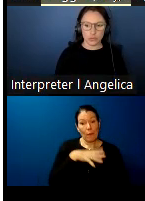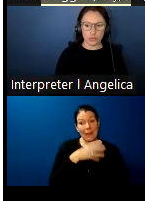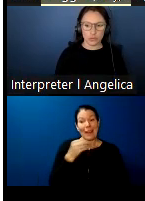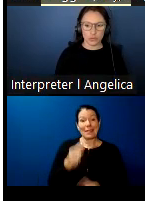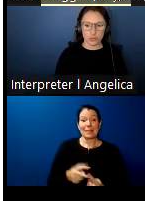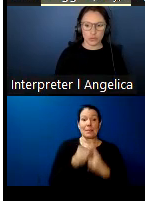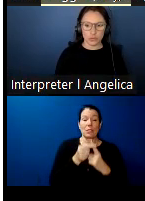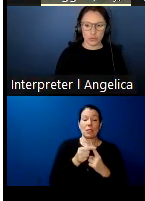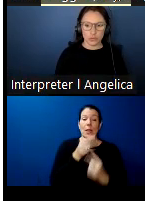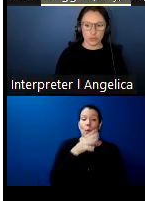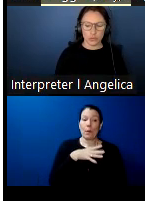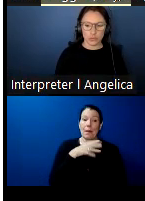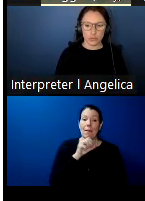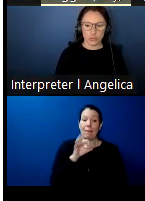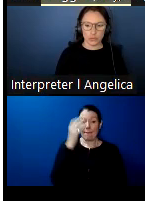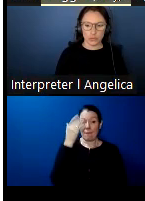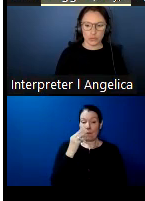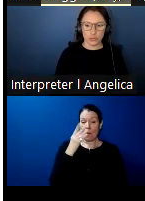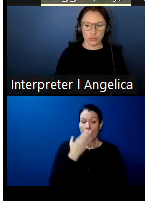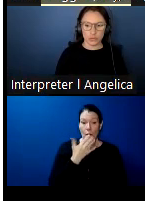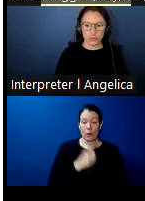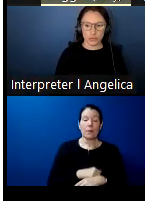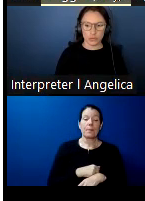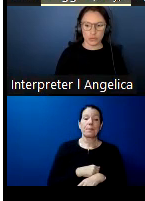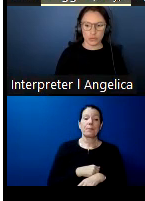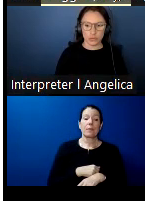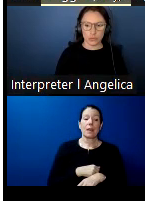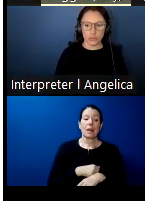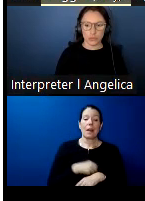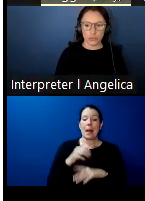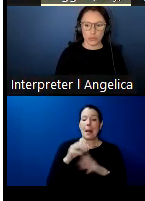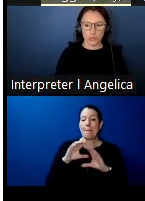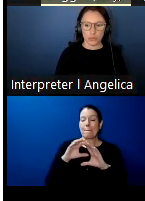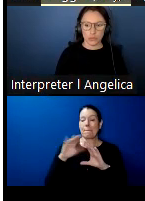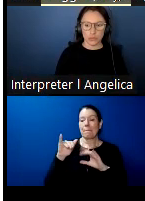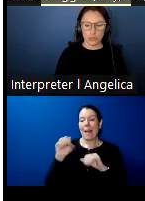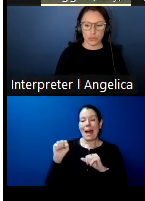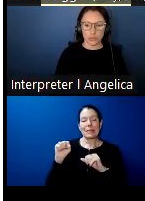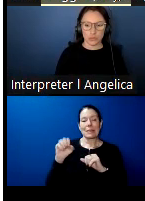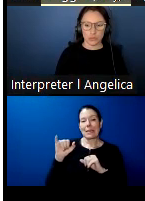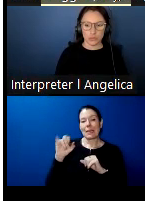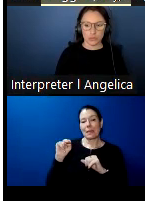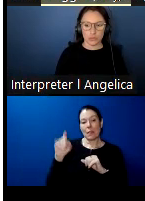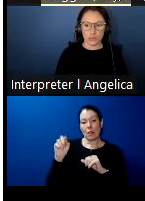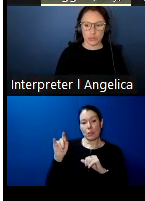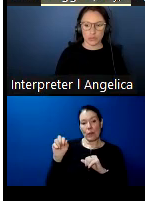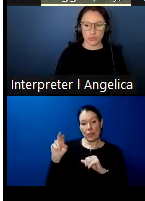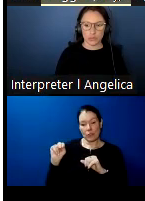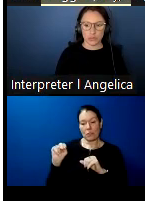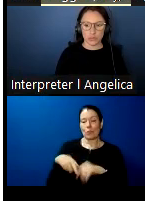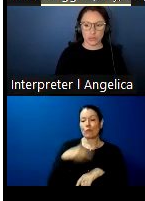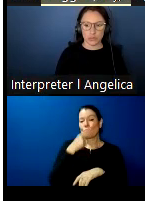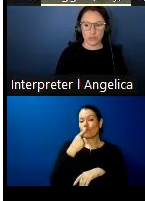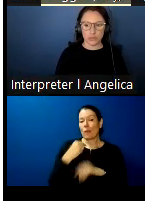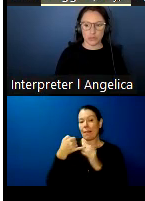color, mass incarceration or gentrification, redlining, which is the denial of various